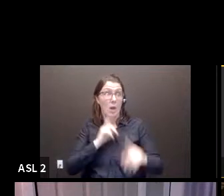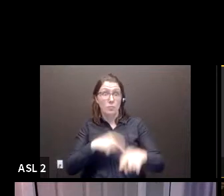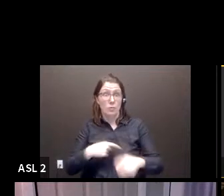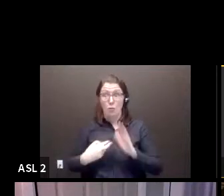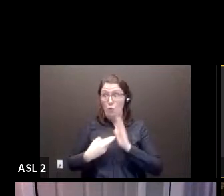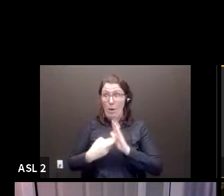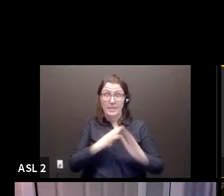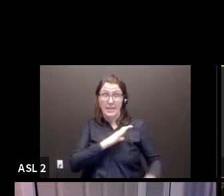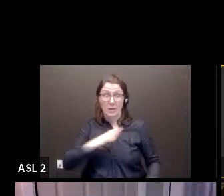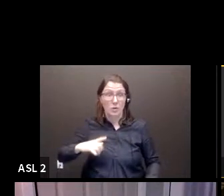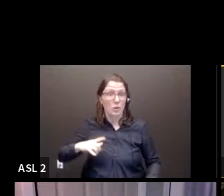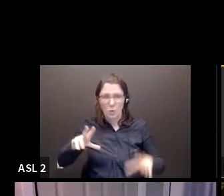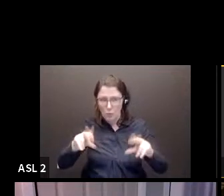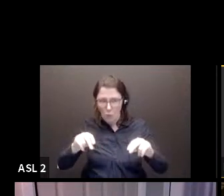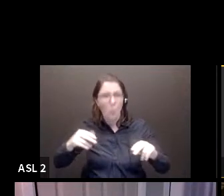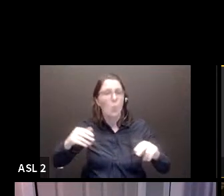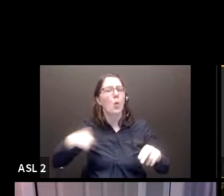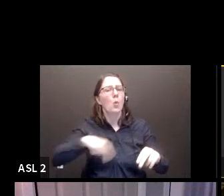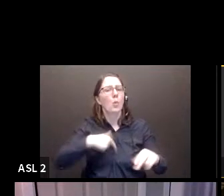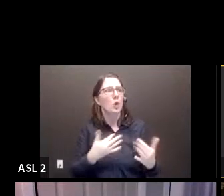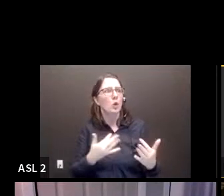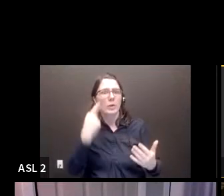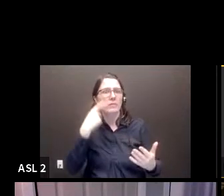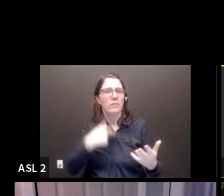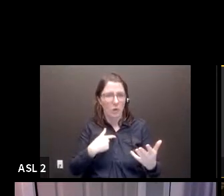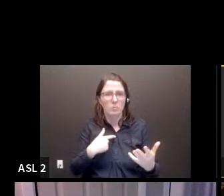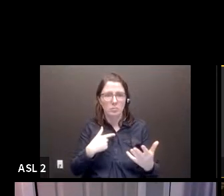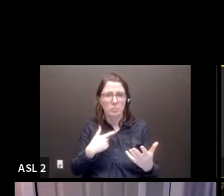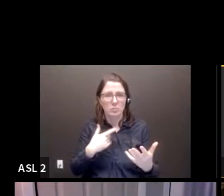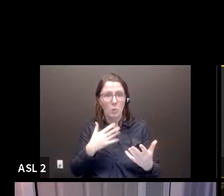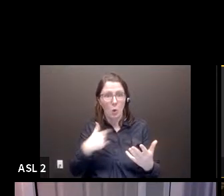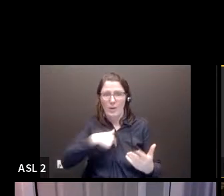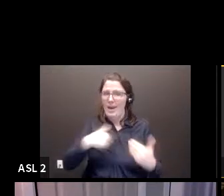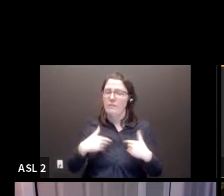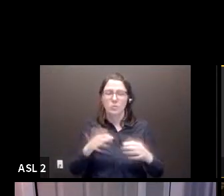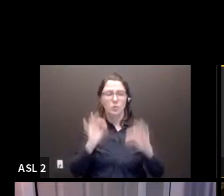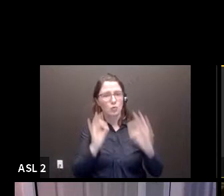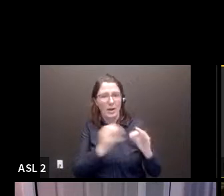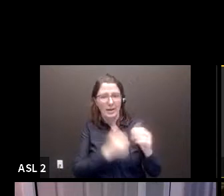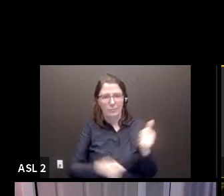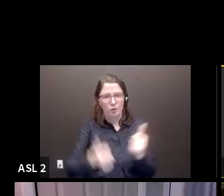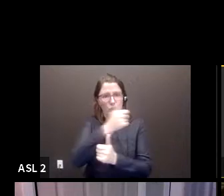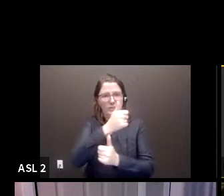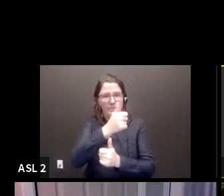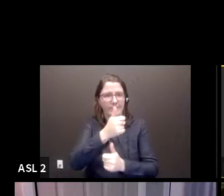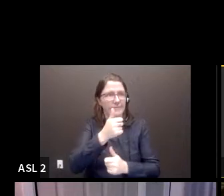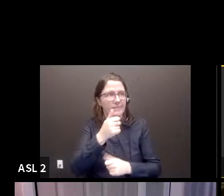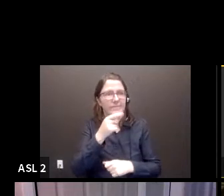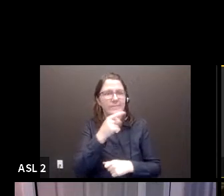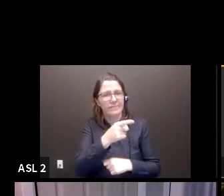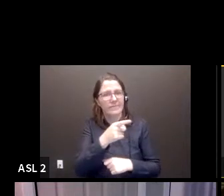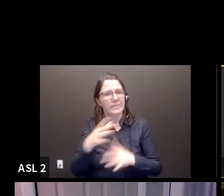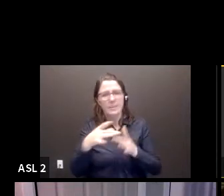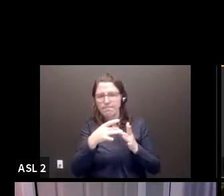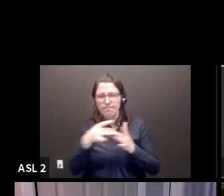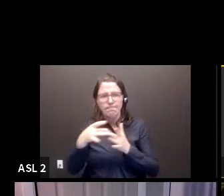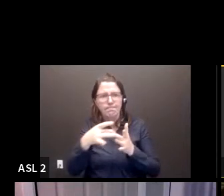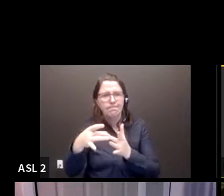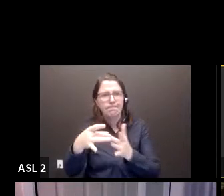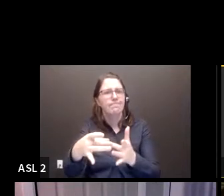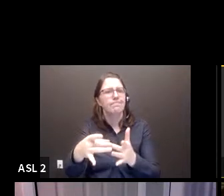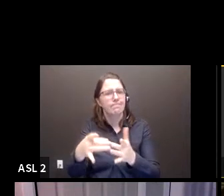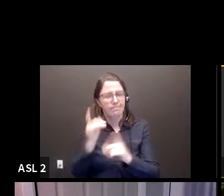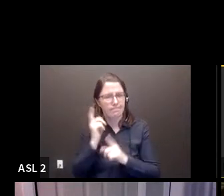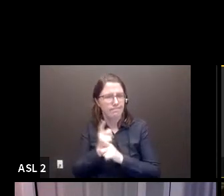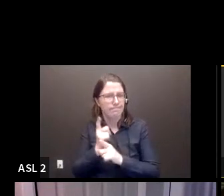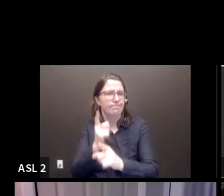person in the job now and i i do believe he's he's steering the service in the right direction but in my opinion it we need